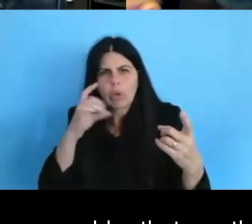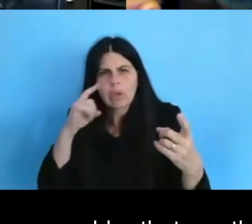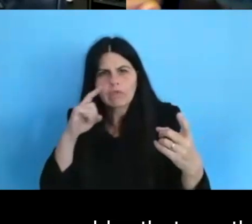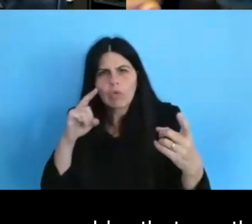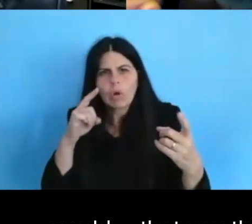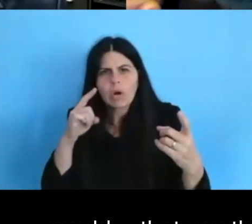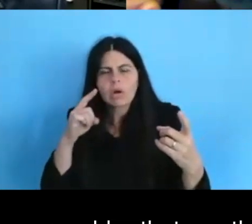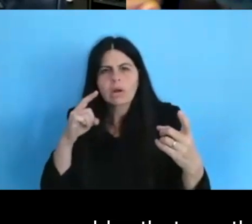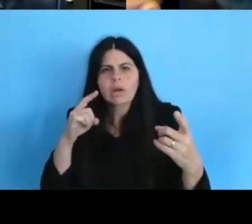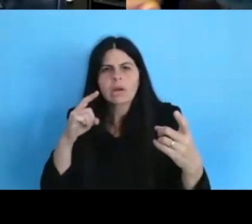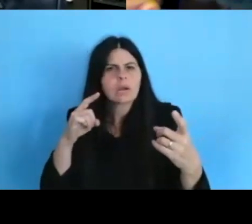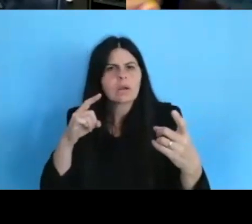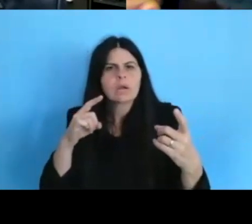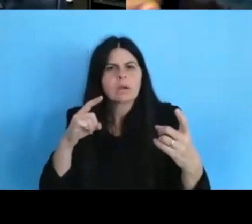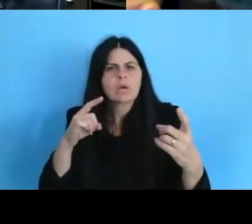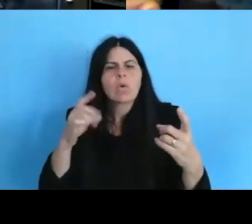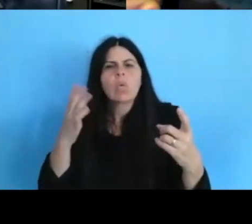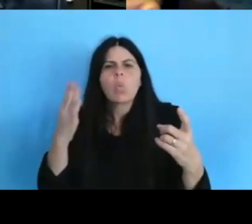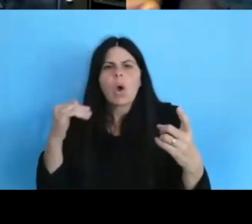attractive to them.